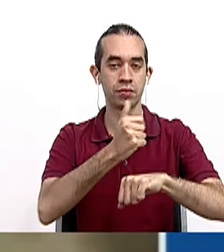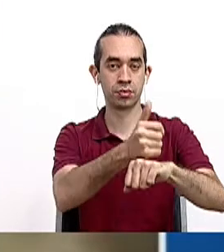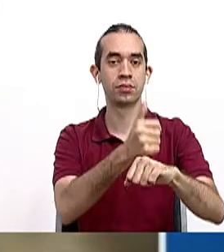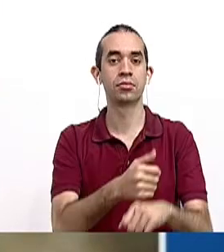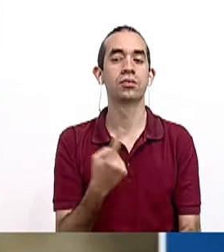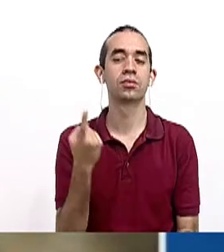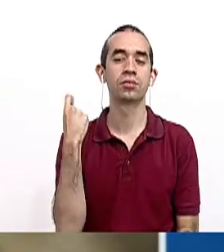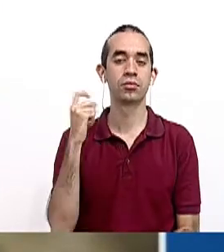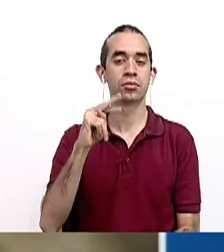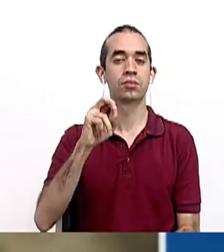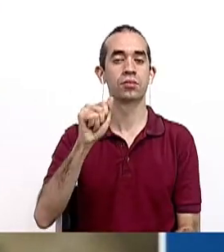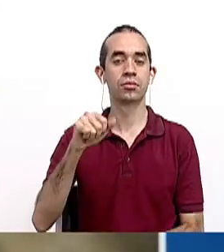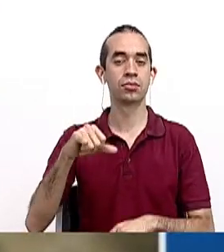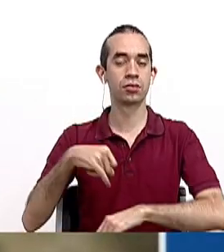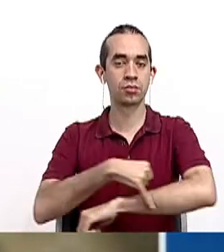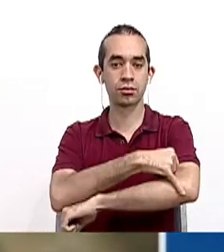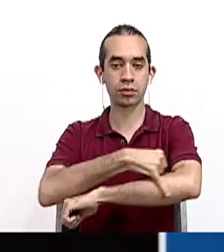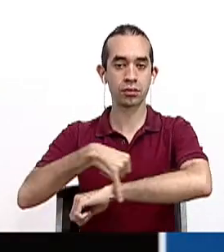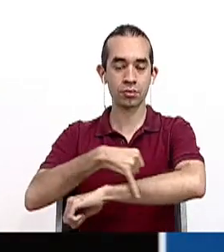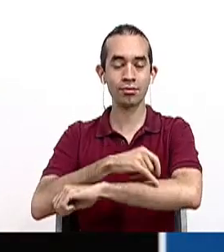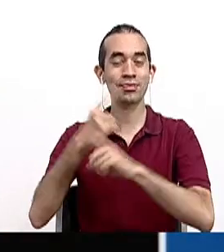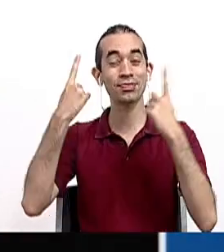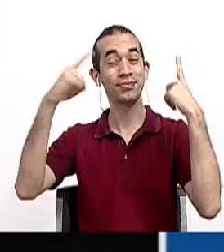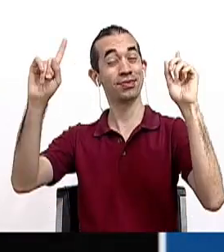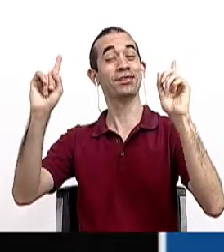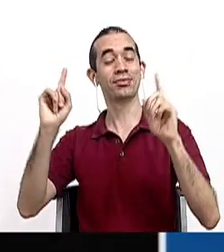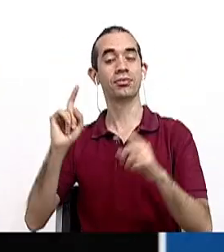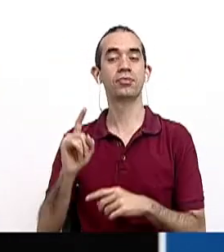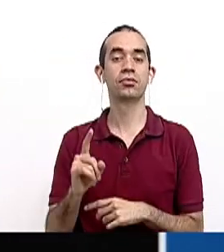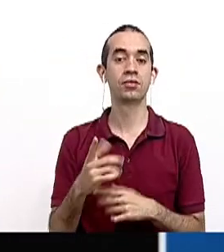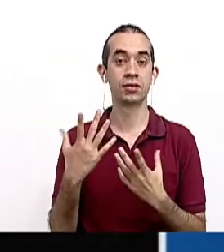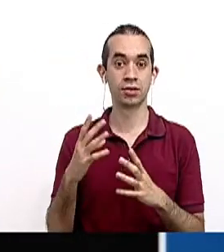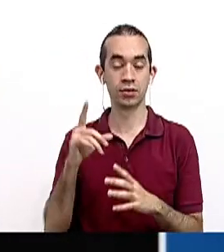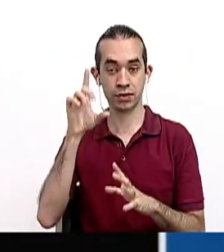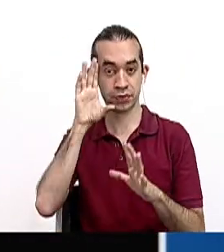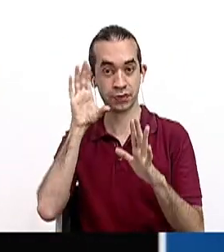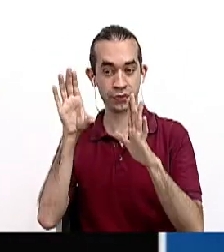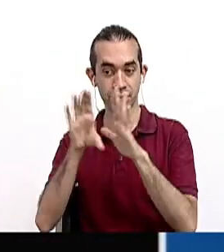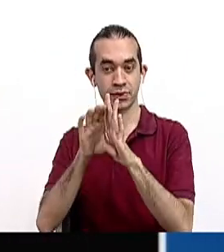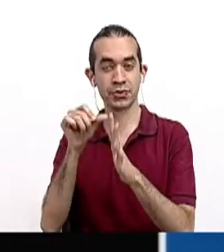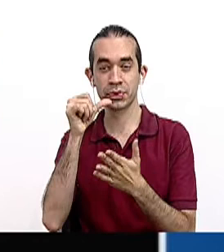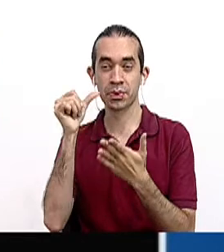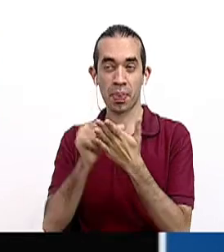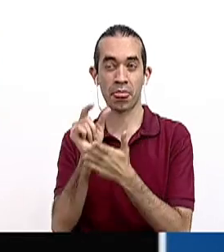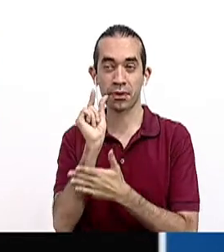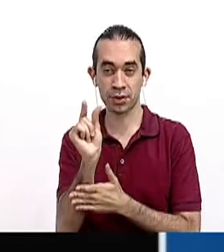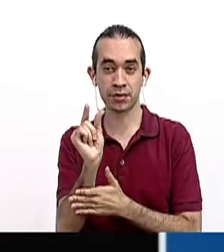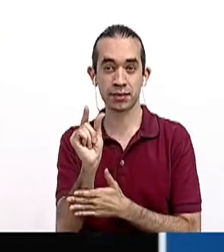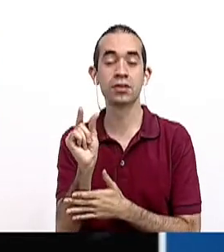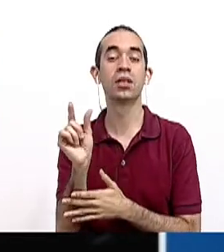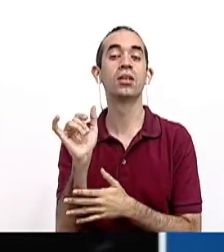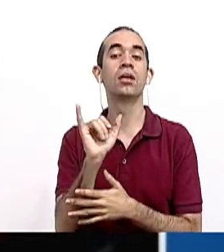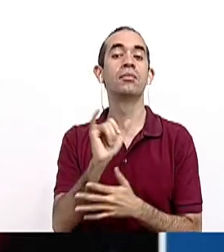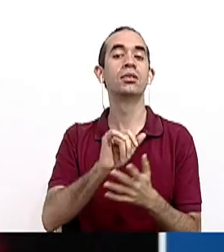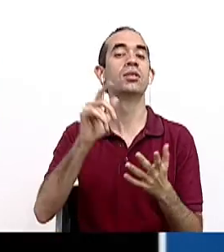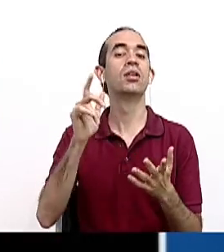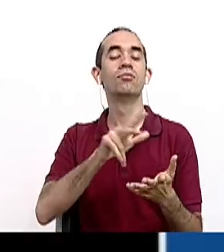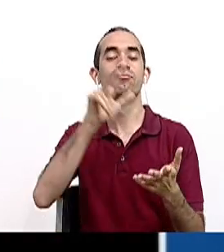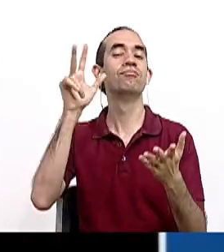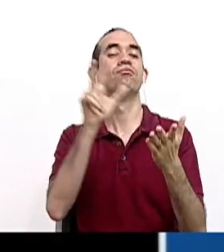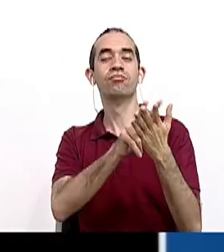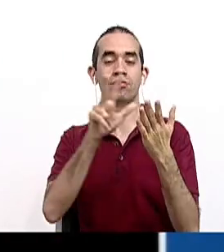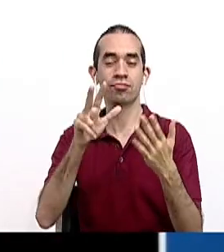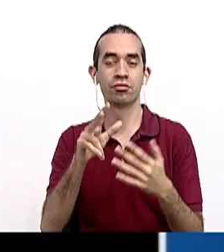NASA engineer reached another milestone. Along with getting her face on a postage stamp, she got the stamp of approval from the Costa